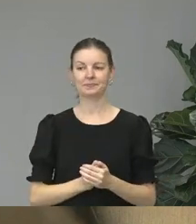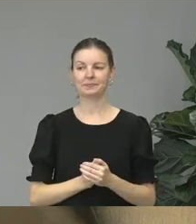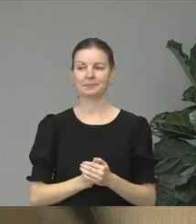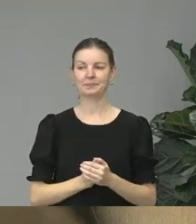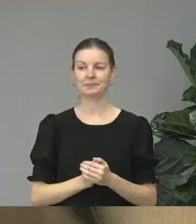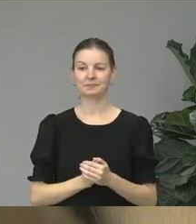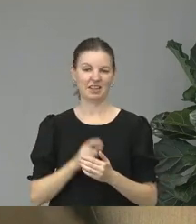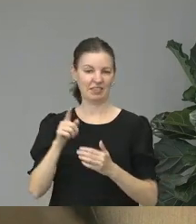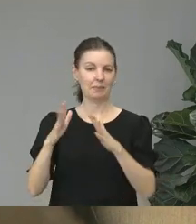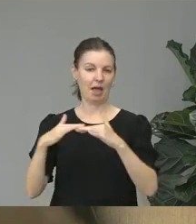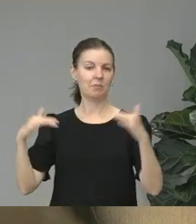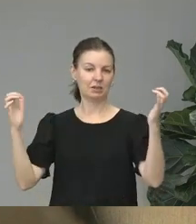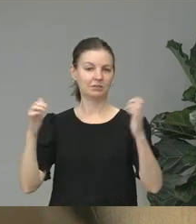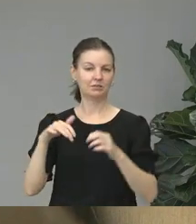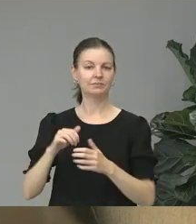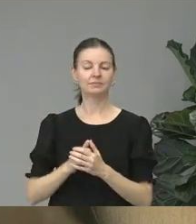of that parliament.